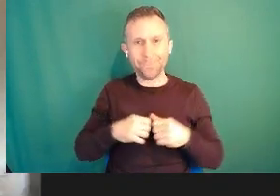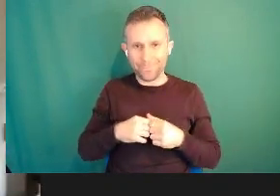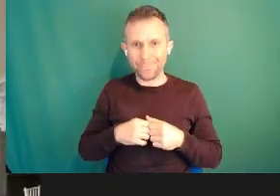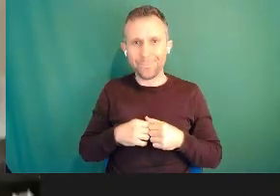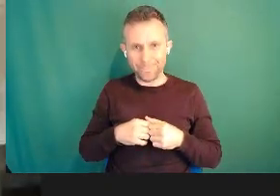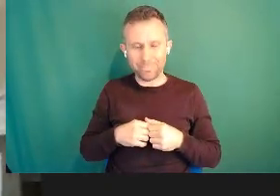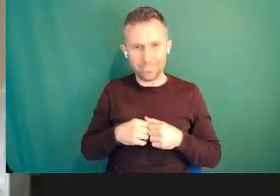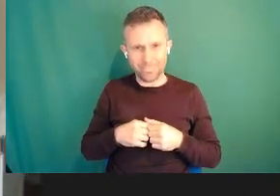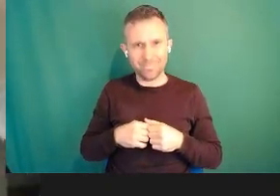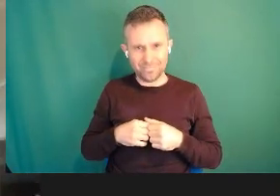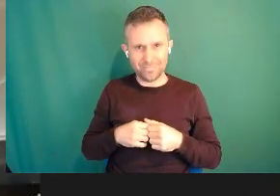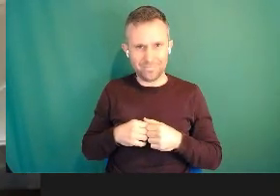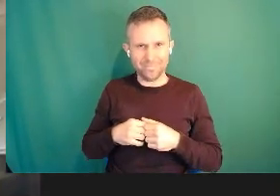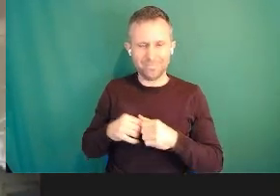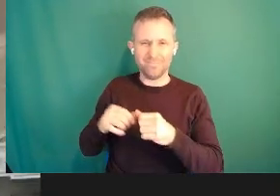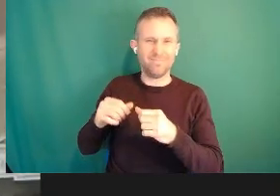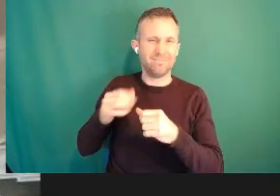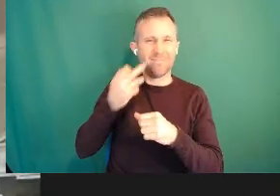here.